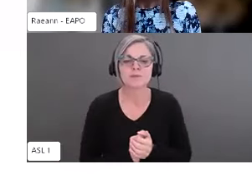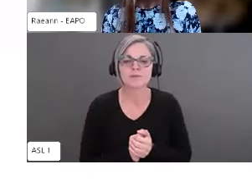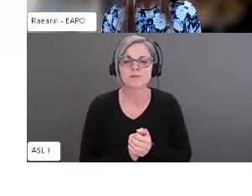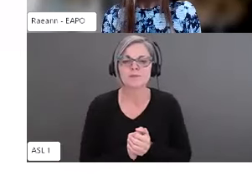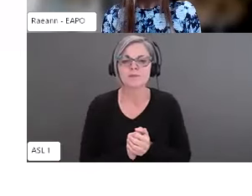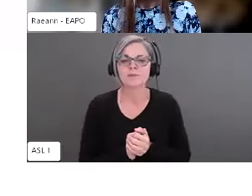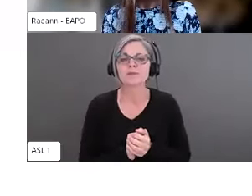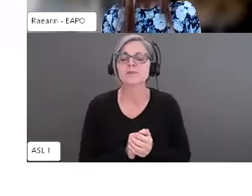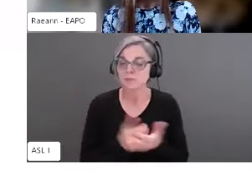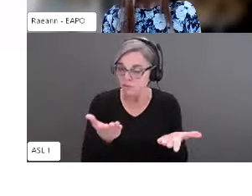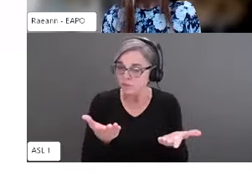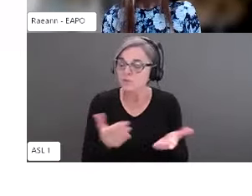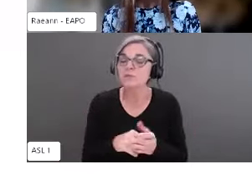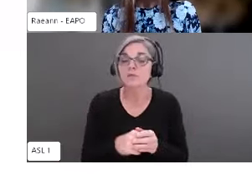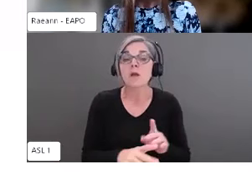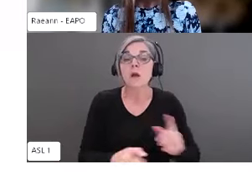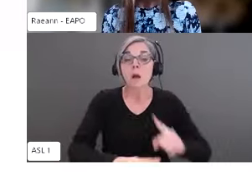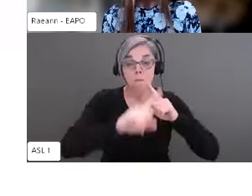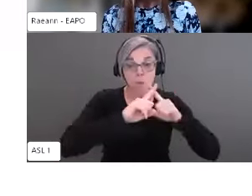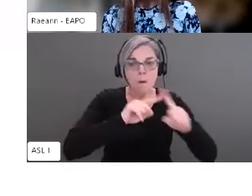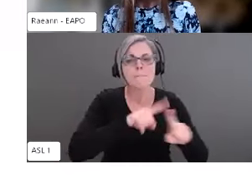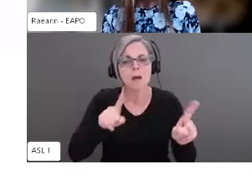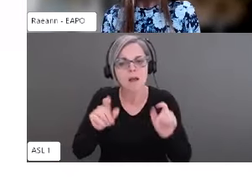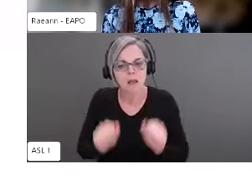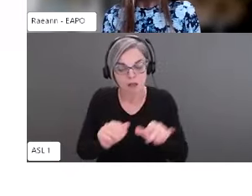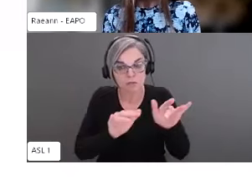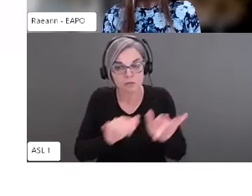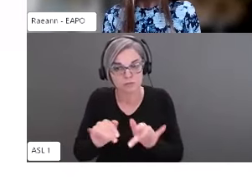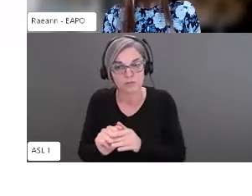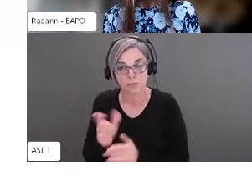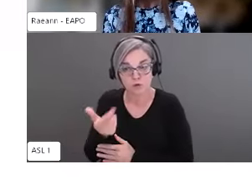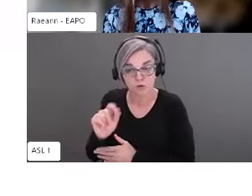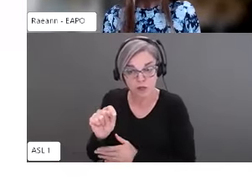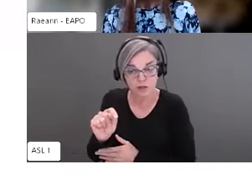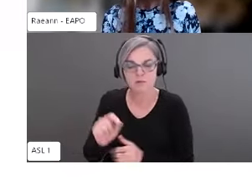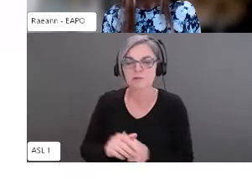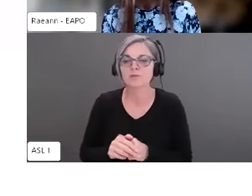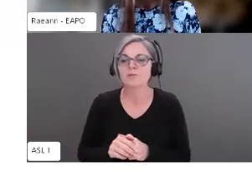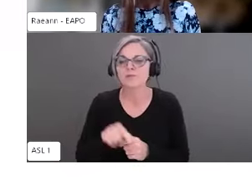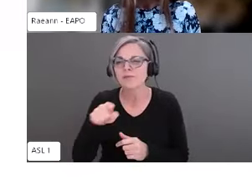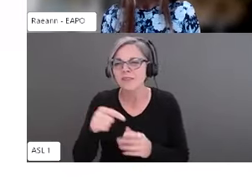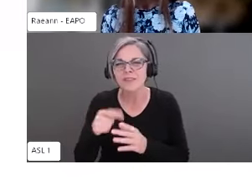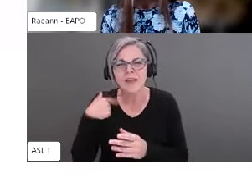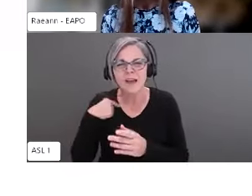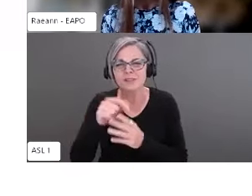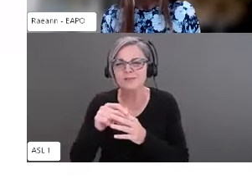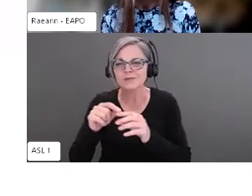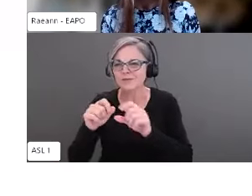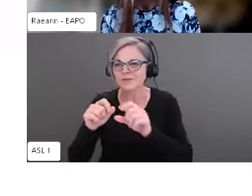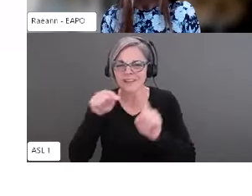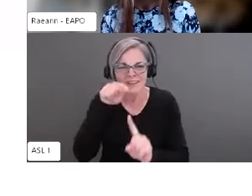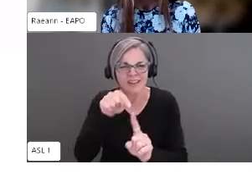can post messages in the chat box and just ignore the speech bubble thing. That was an error.